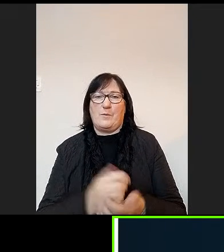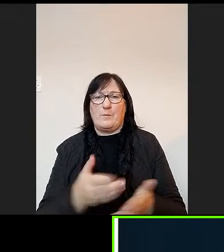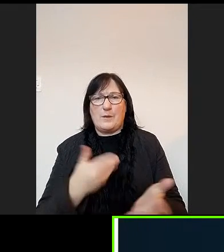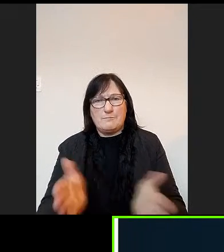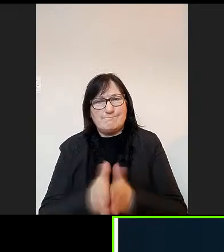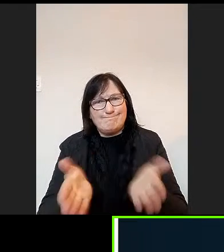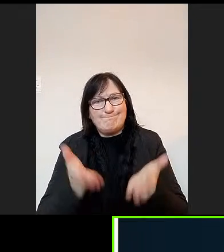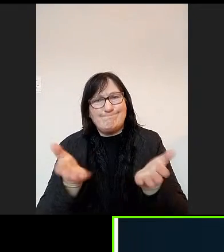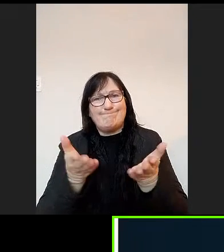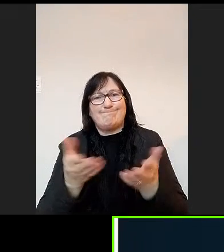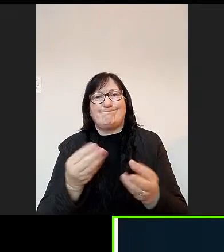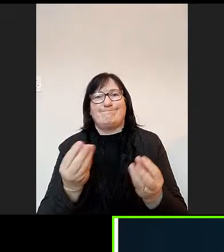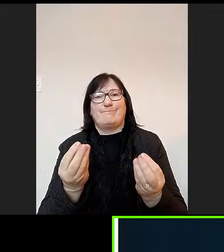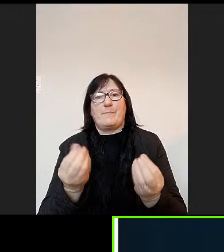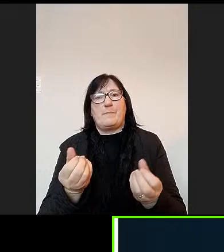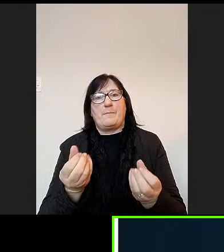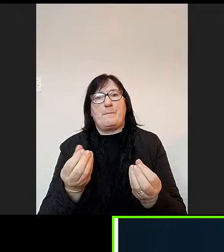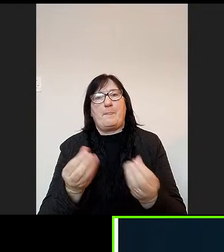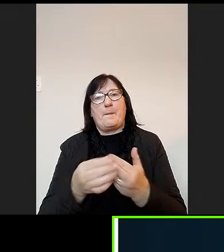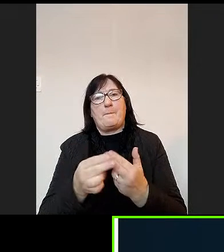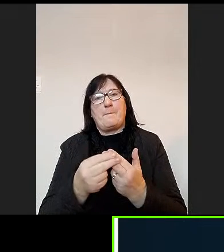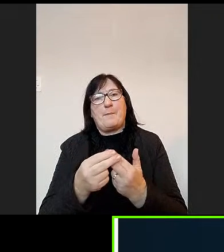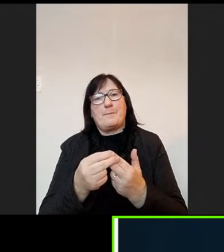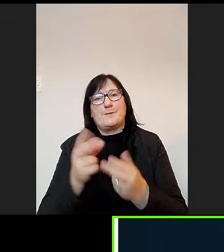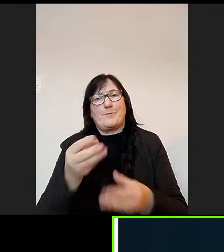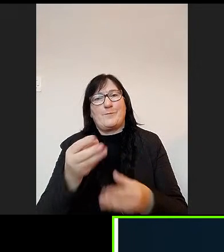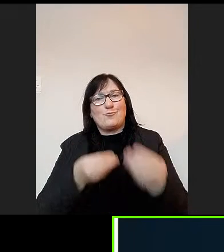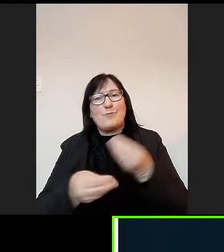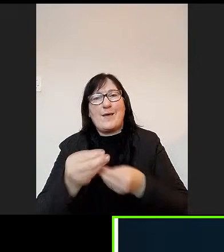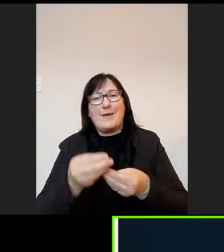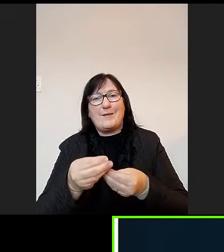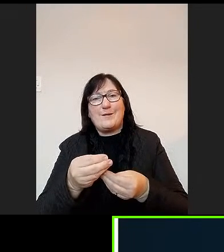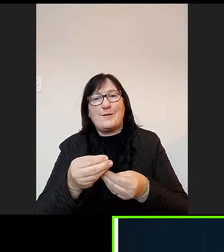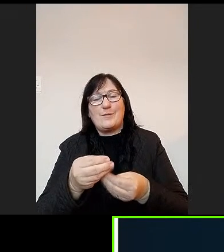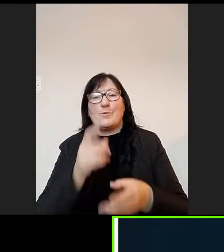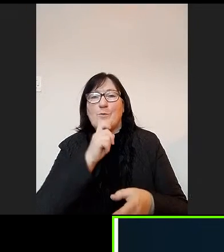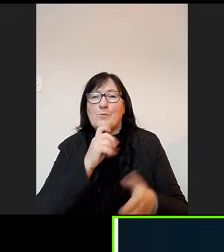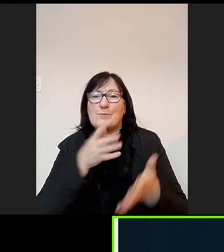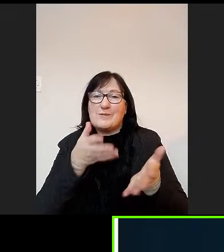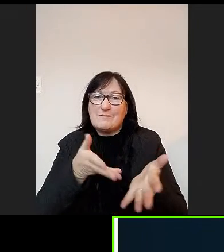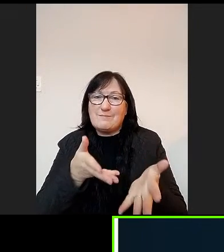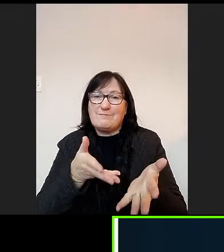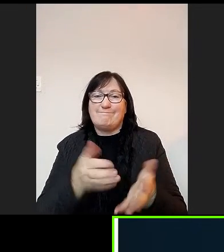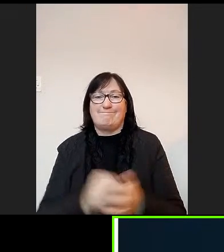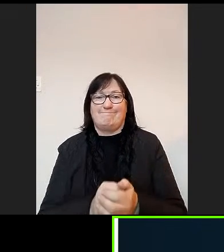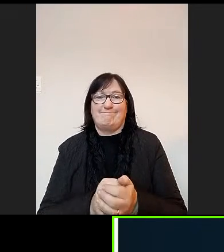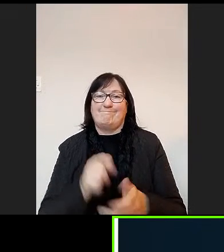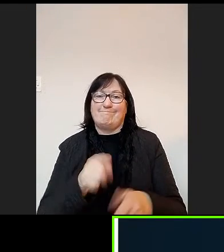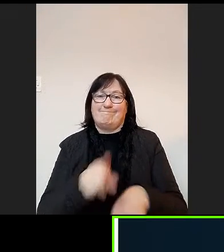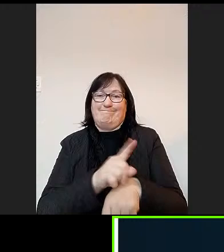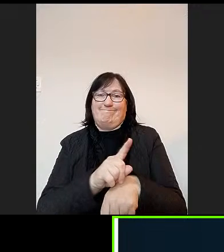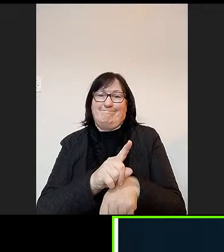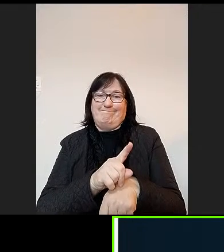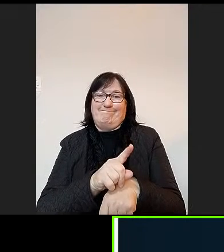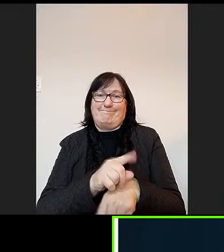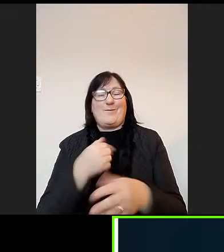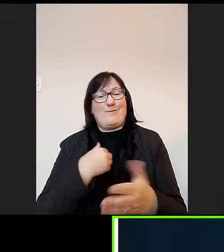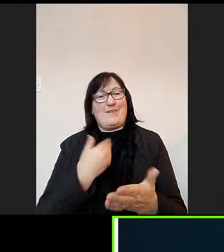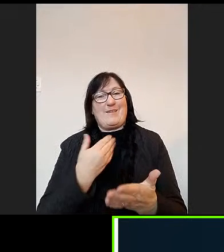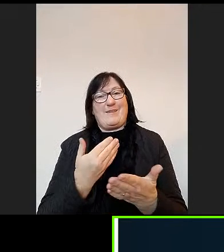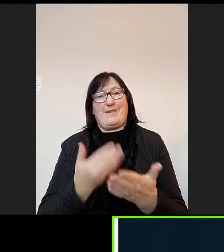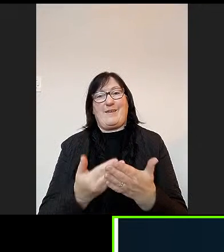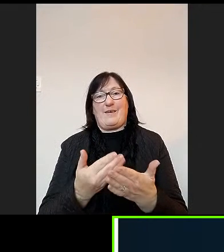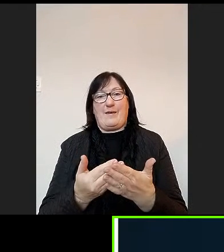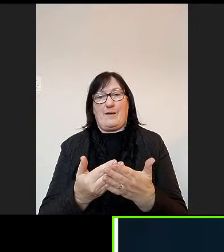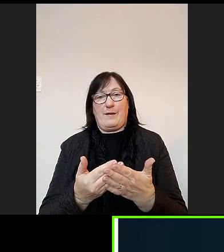moment, this opportunity, so that we can all, find closure to the current